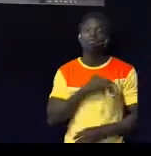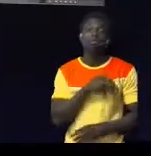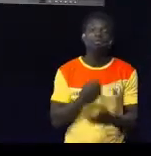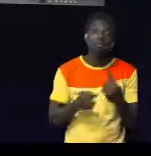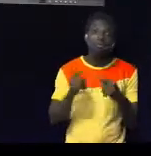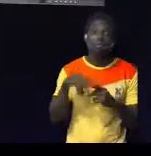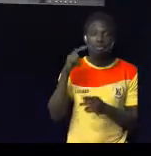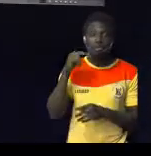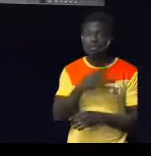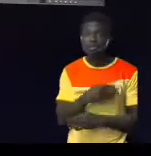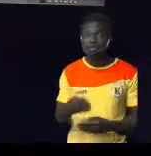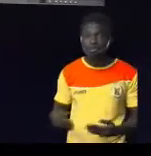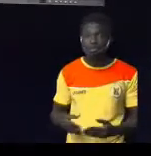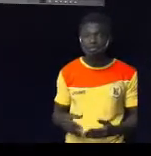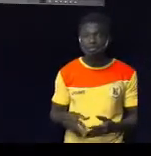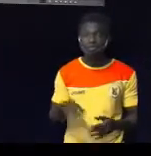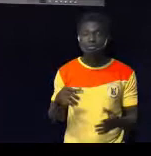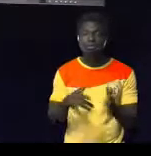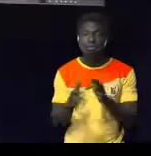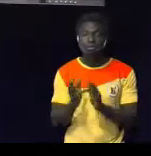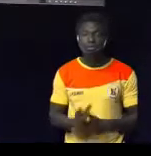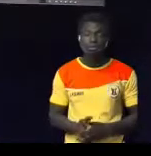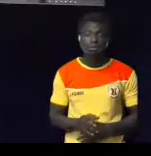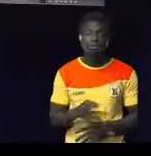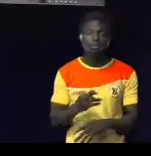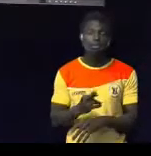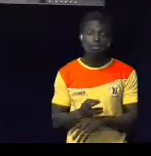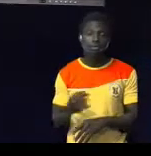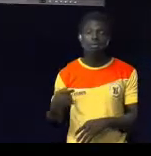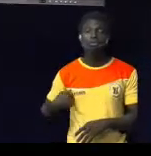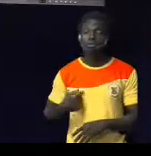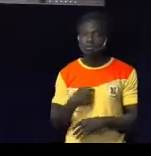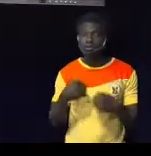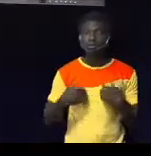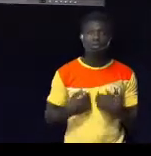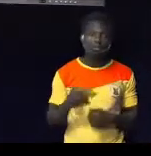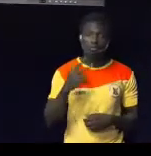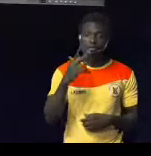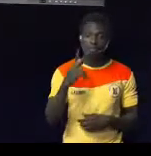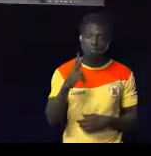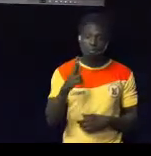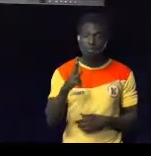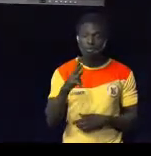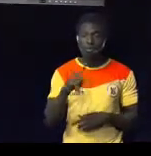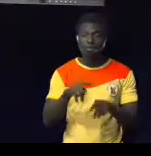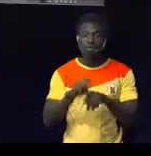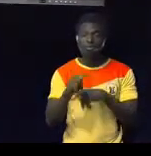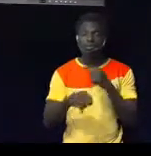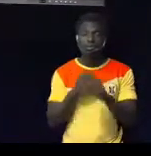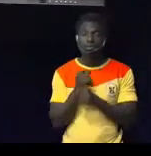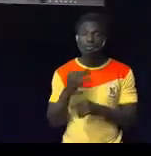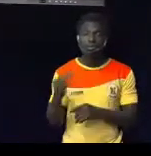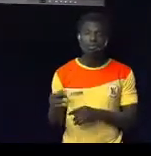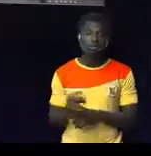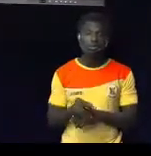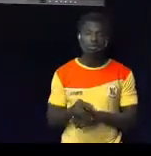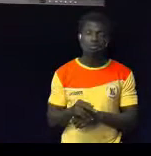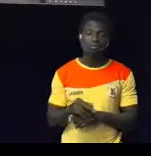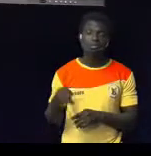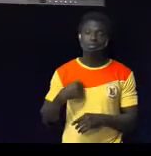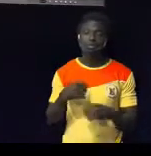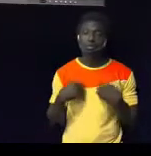came to Nigeria and introduced Christian religion. Now we have three different types of religion. We have